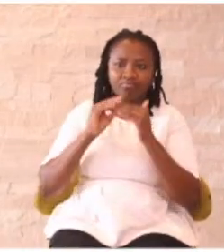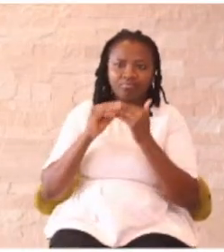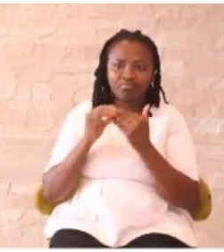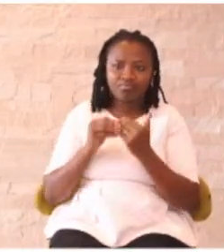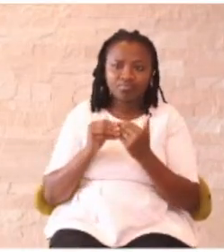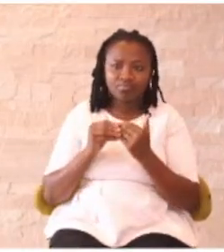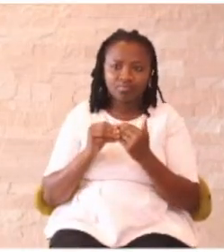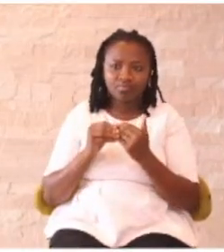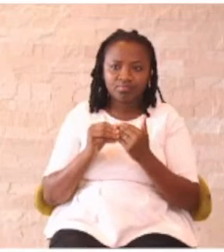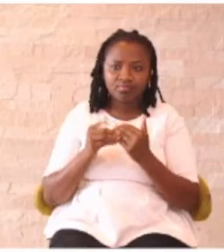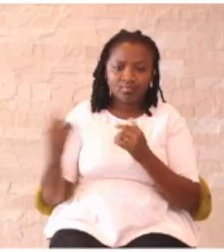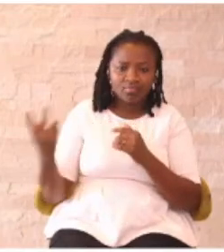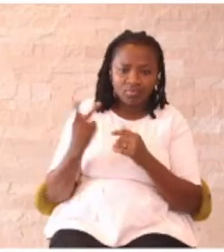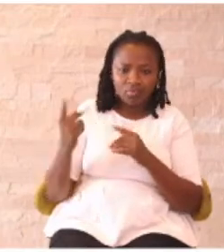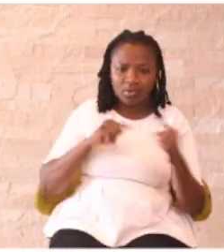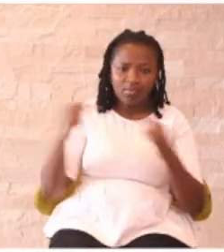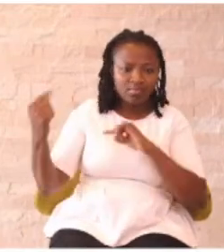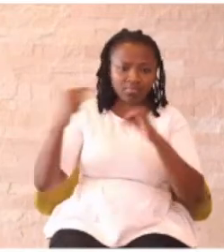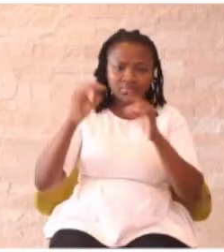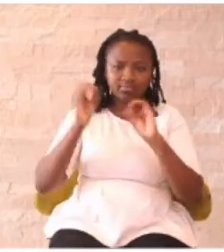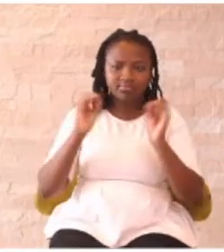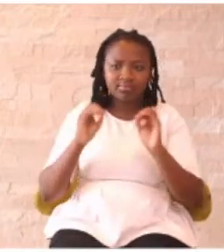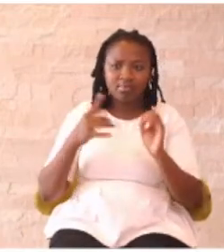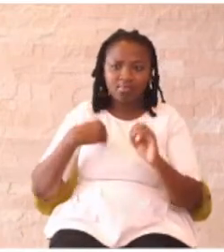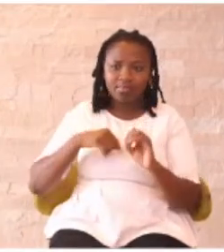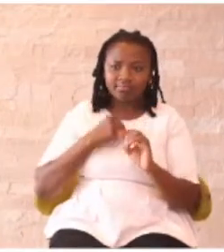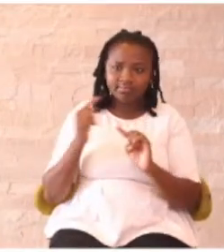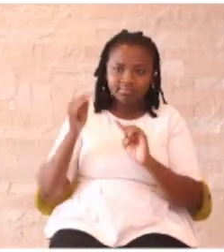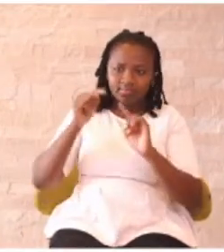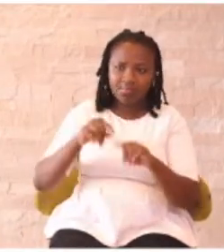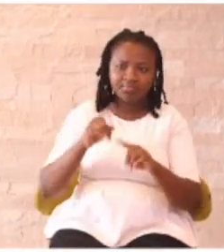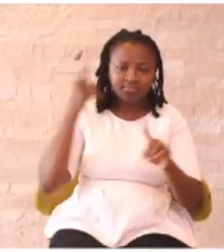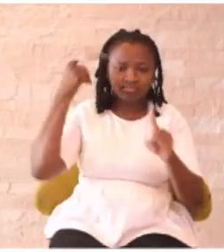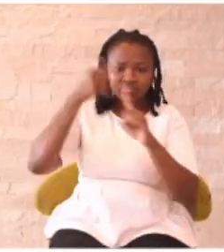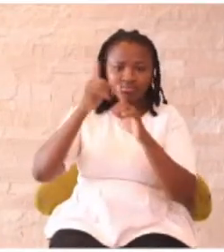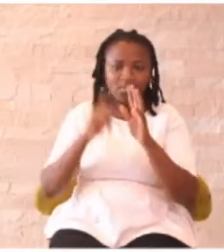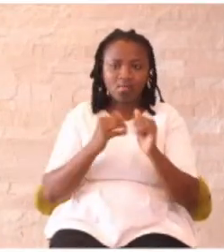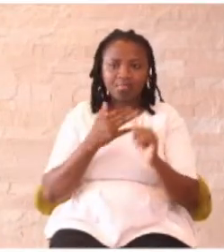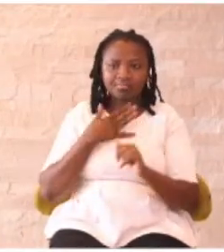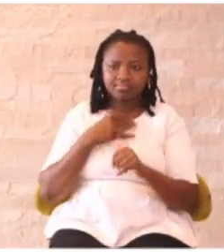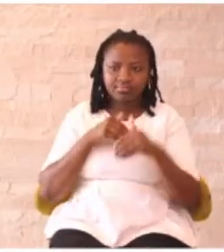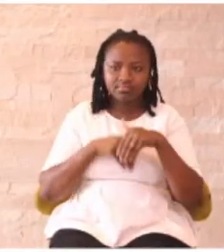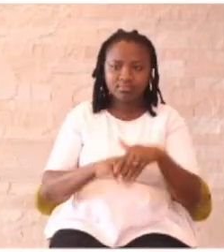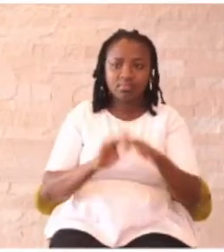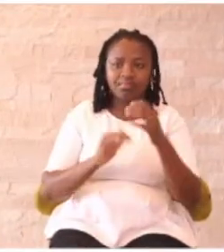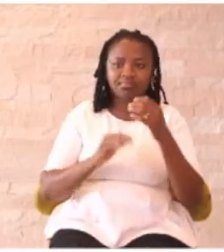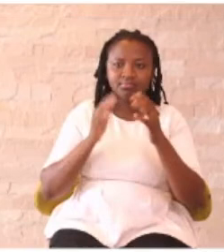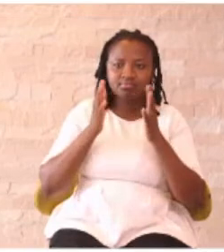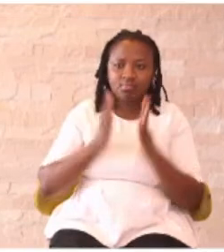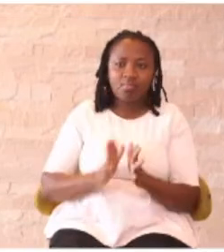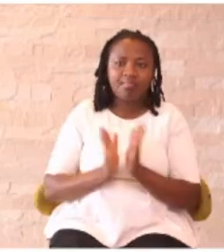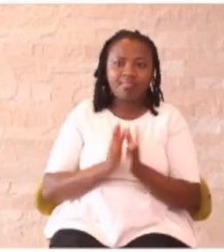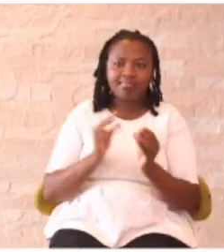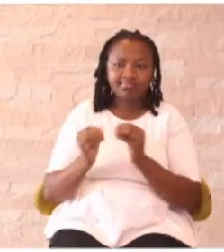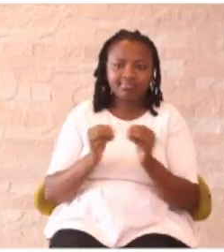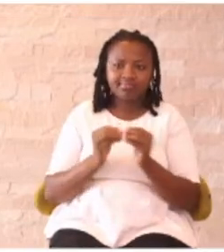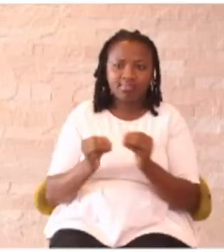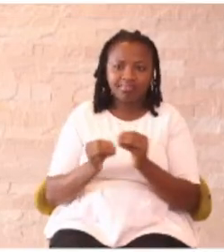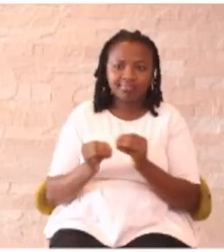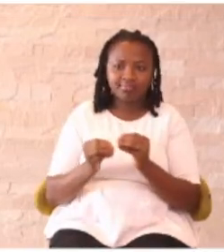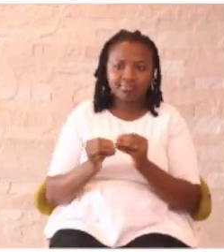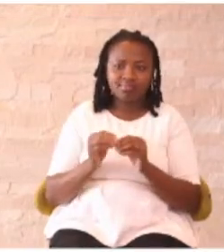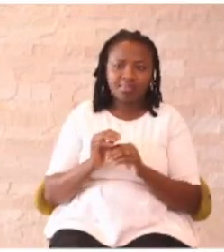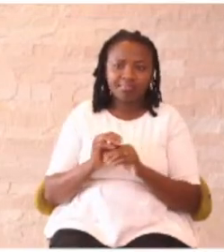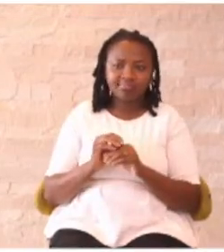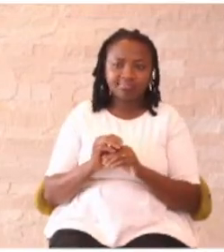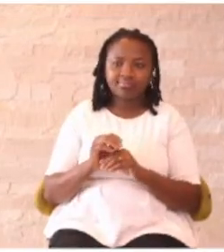we are not fighting. We are here for the betterment of persons with disability, just trying to explain to them